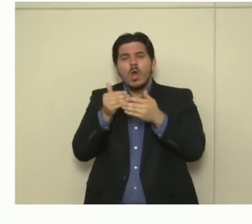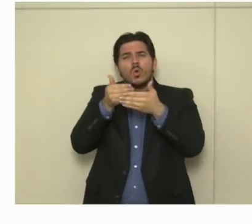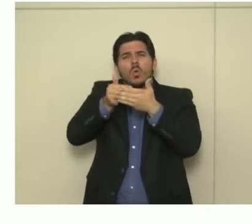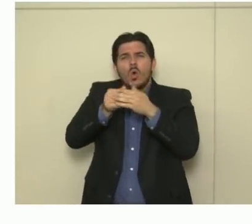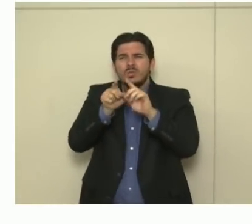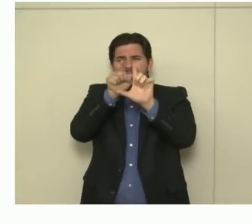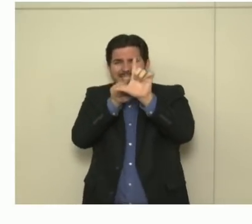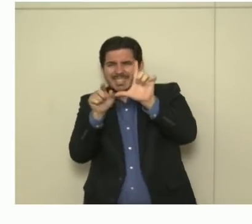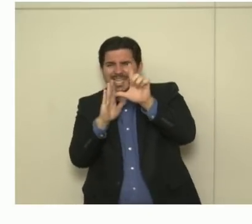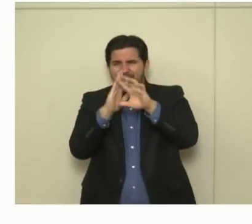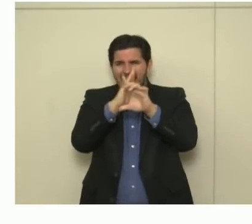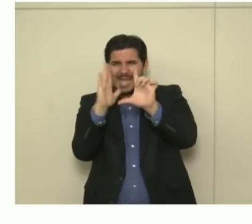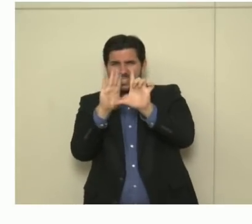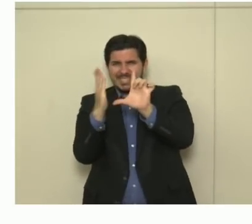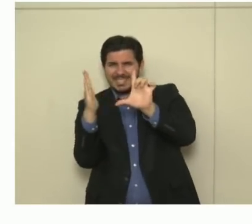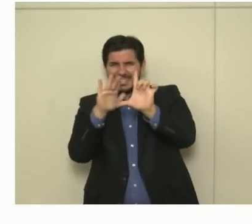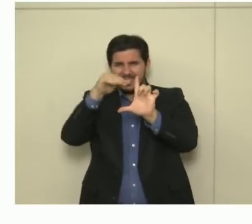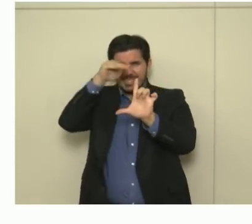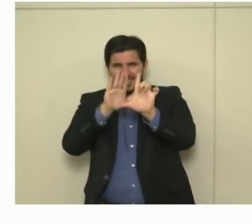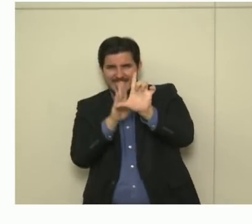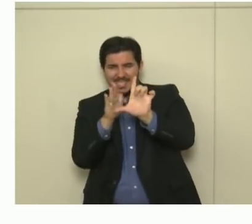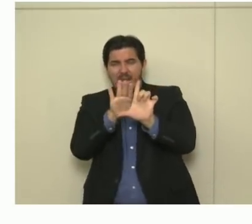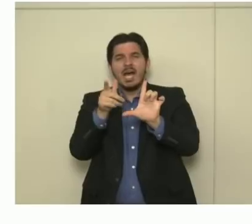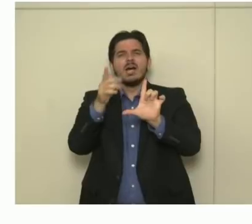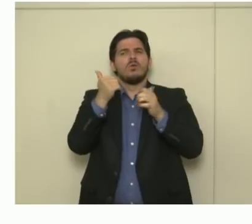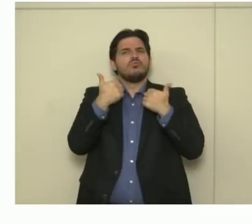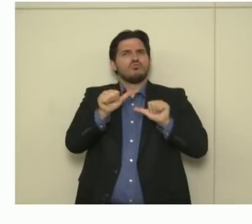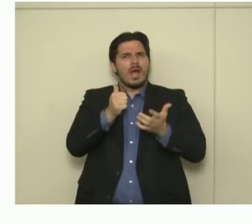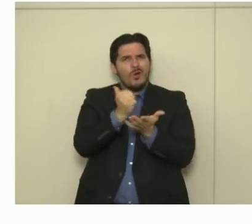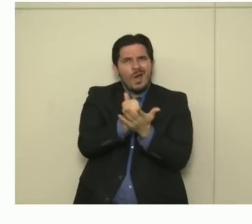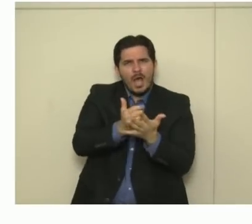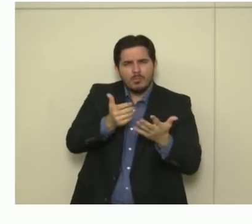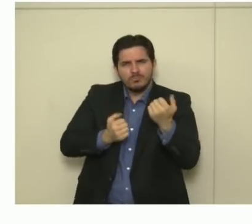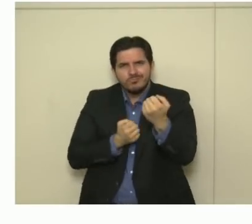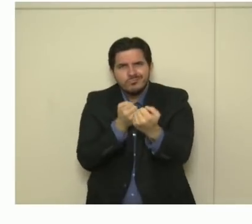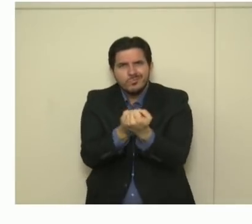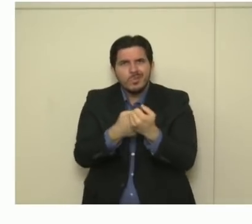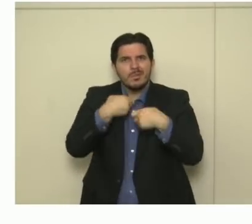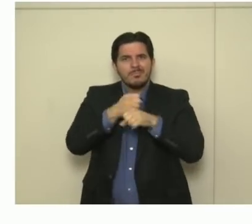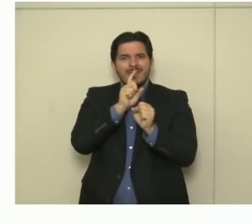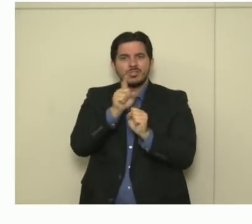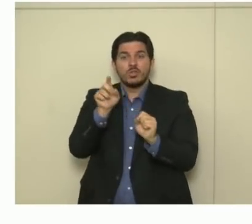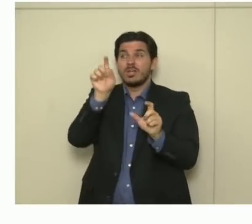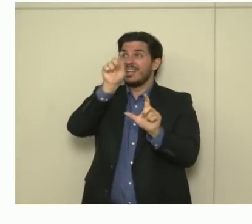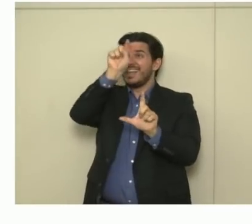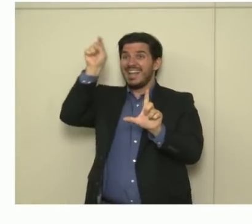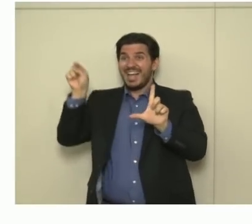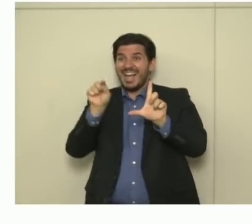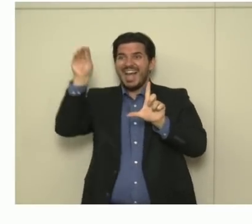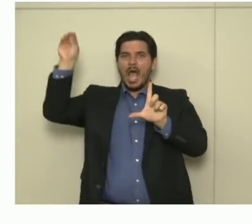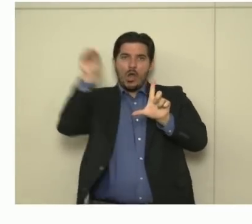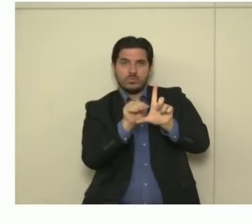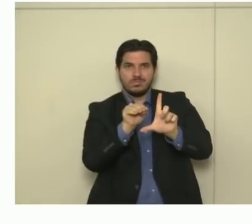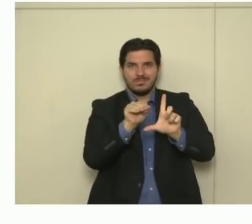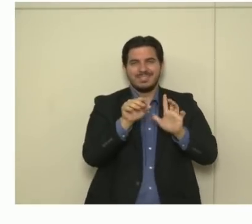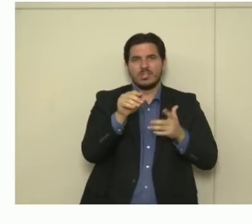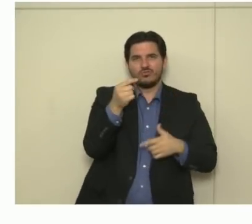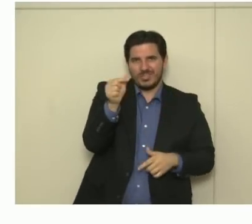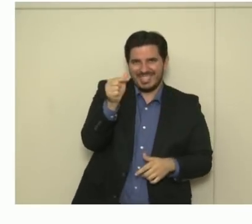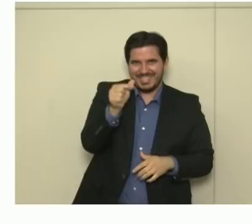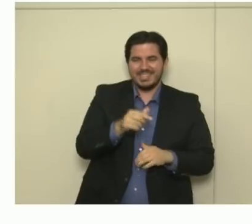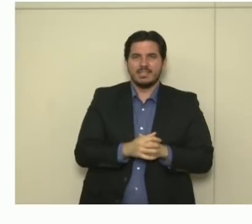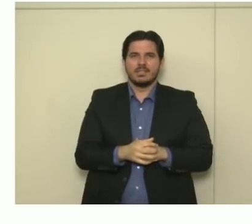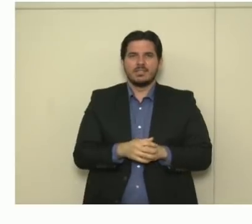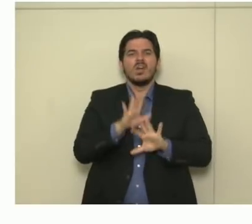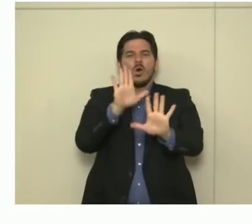we're hoping to work with all of you to move as many people as we can into the green zone soon. You also may know, I'll show you the next